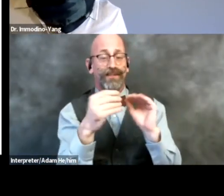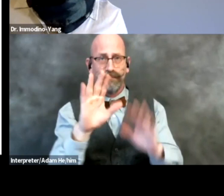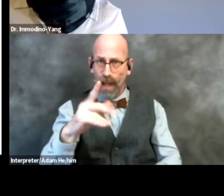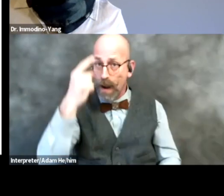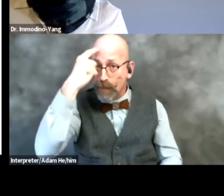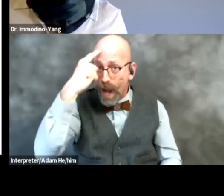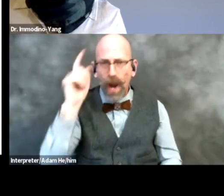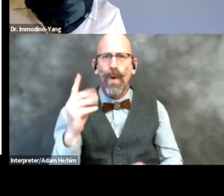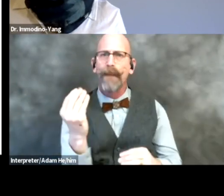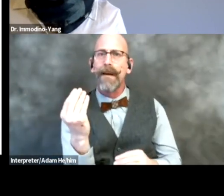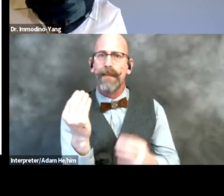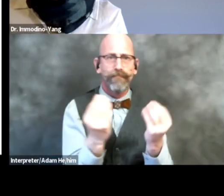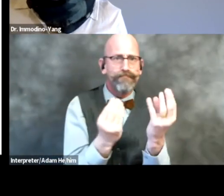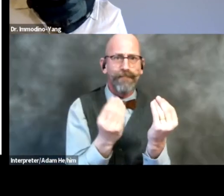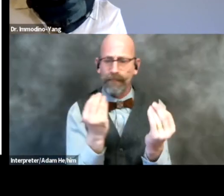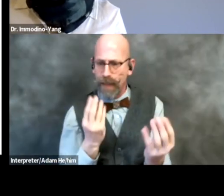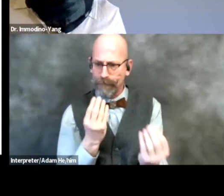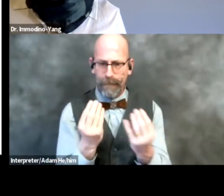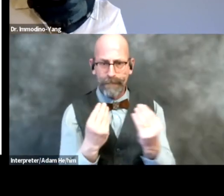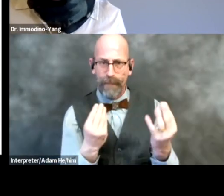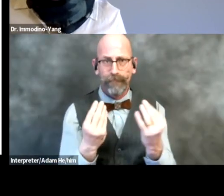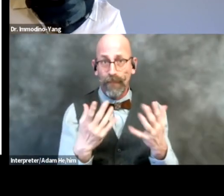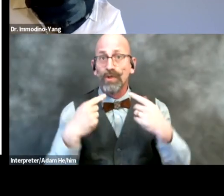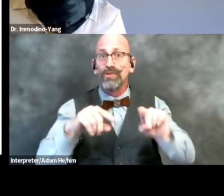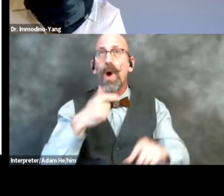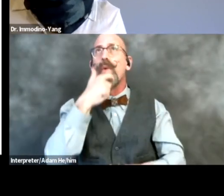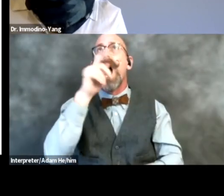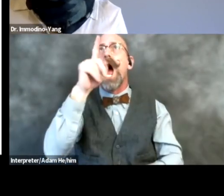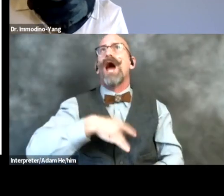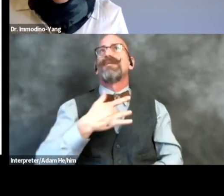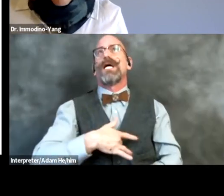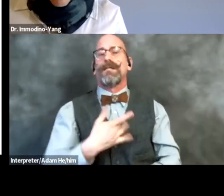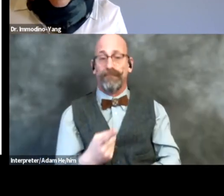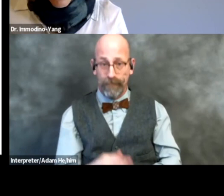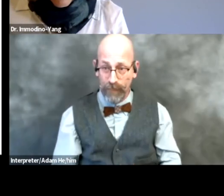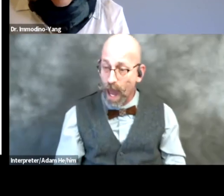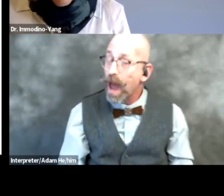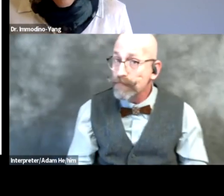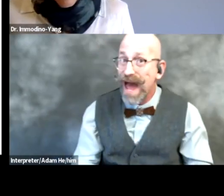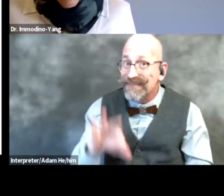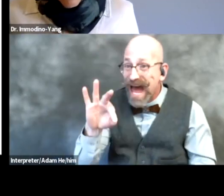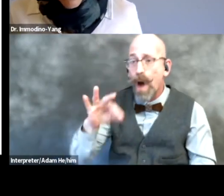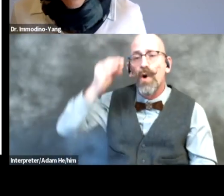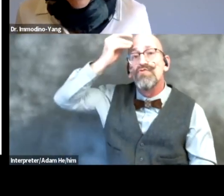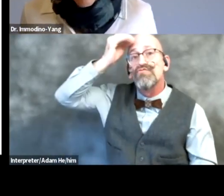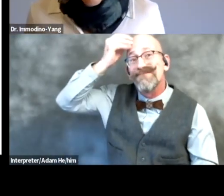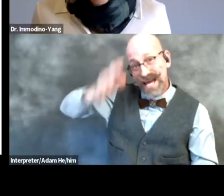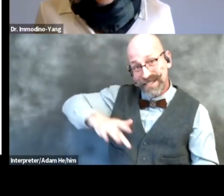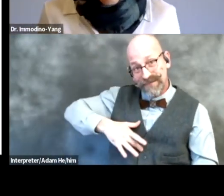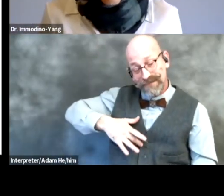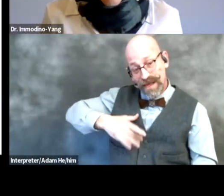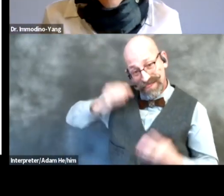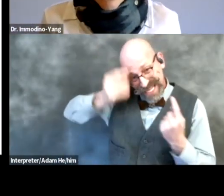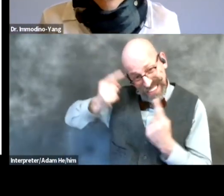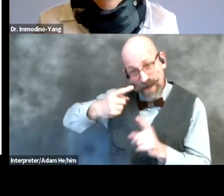she's experiencing these emotions. She found that the reflective thinking caused by these emotional videos triggers